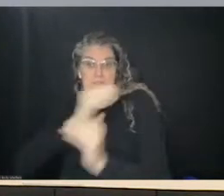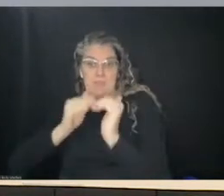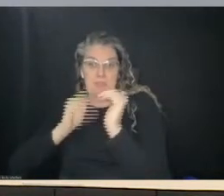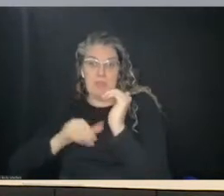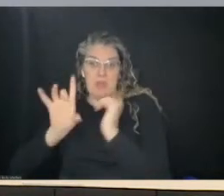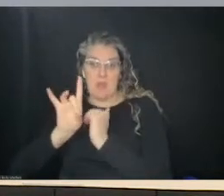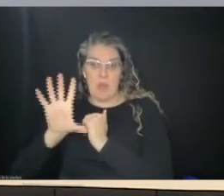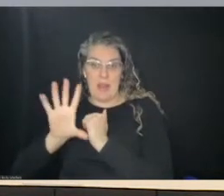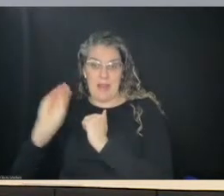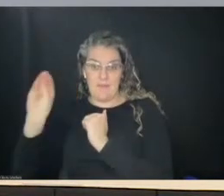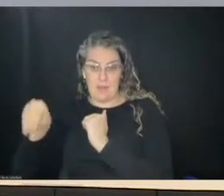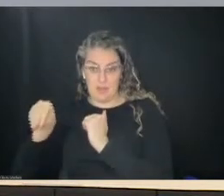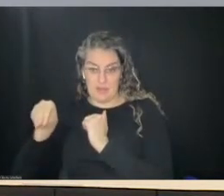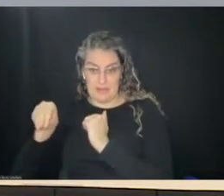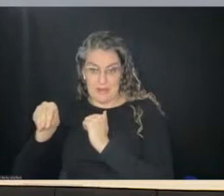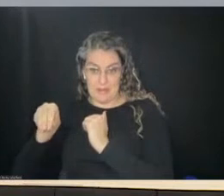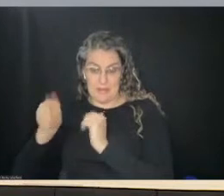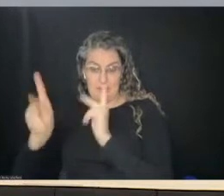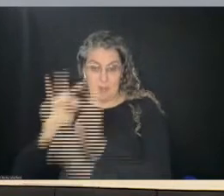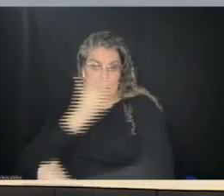So